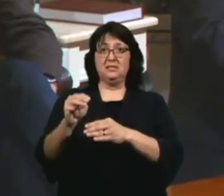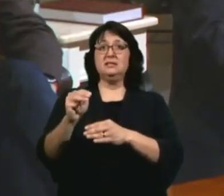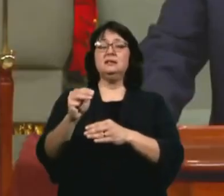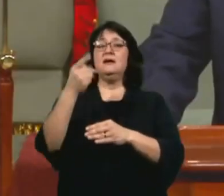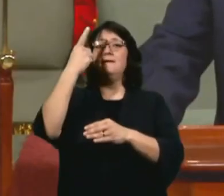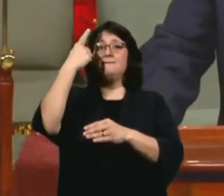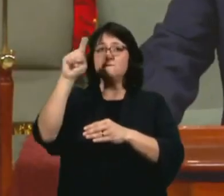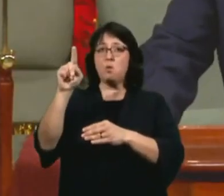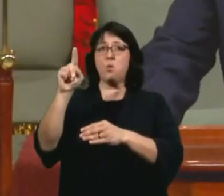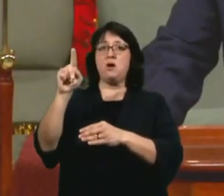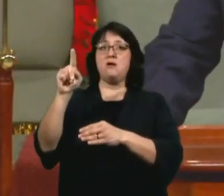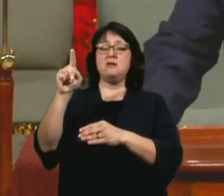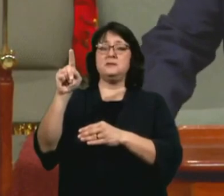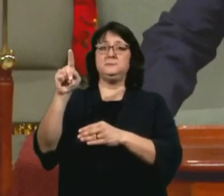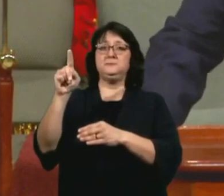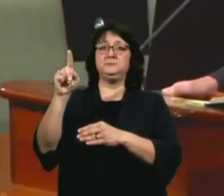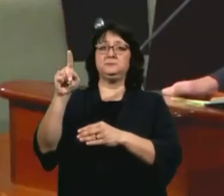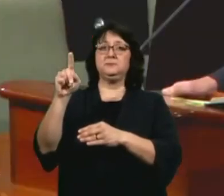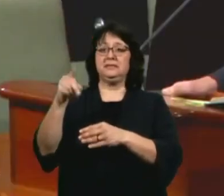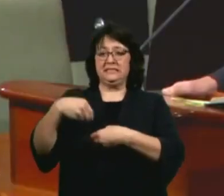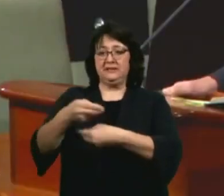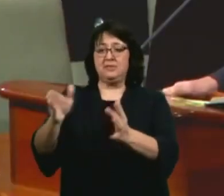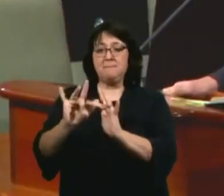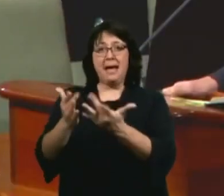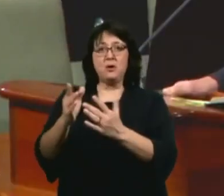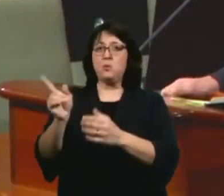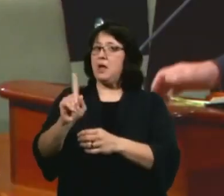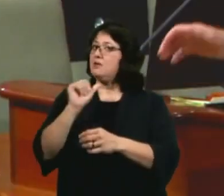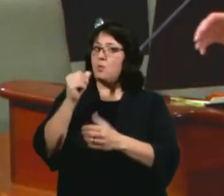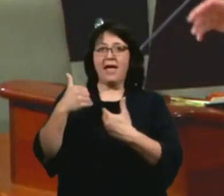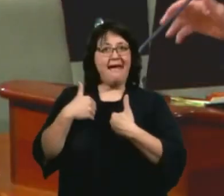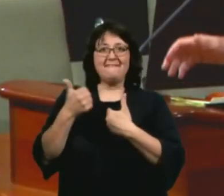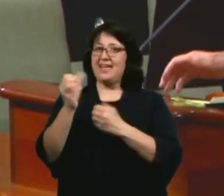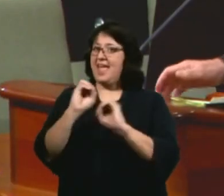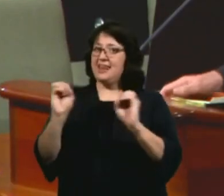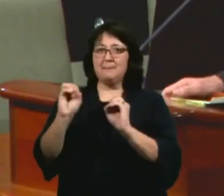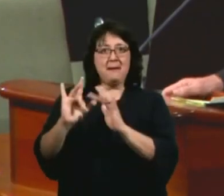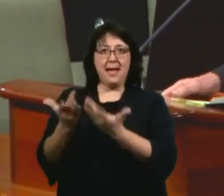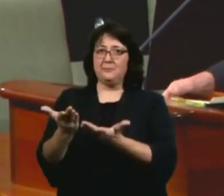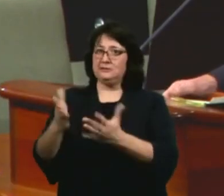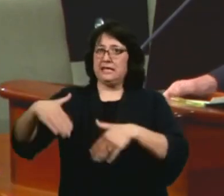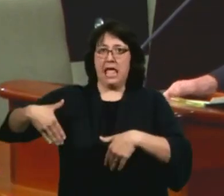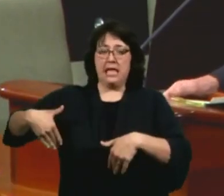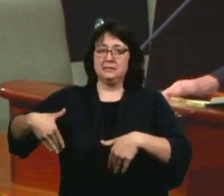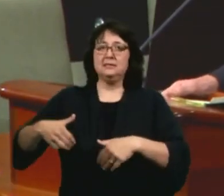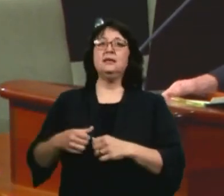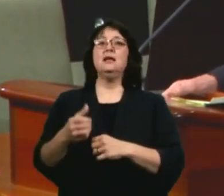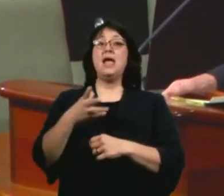where it isn't yet. And so we have those two